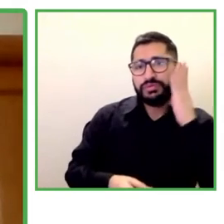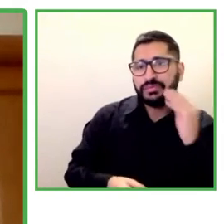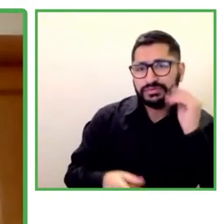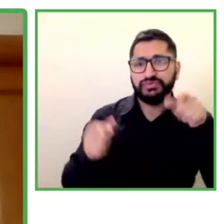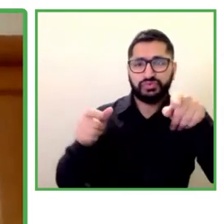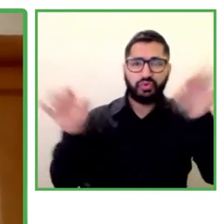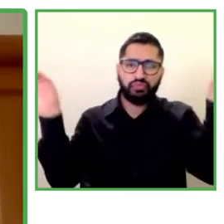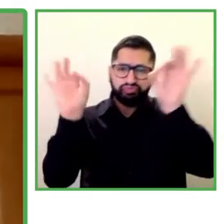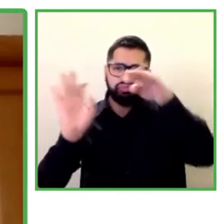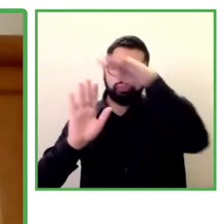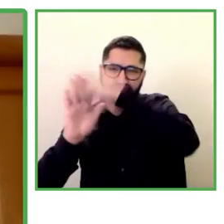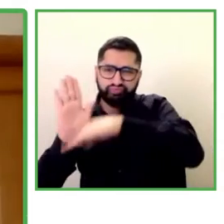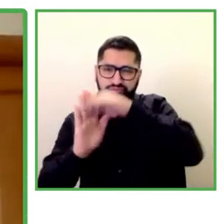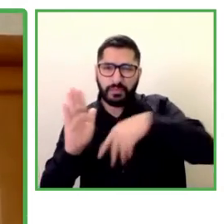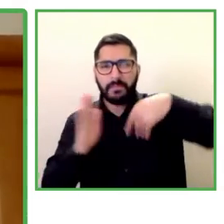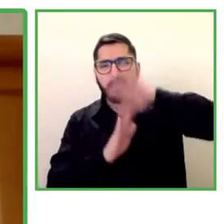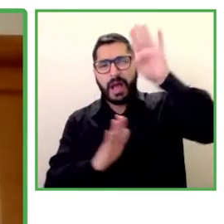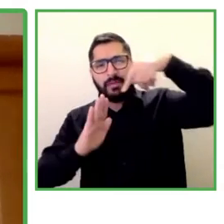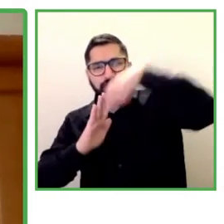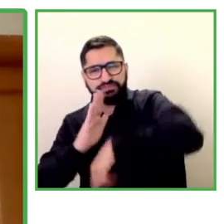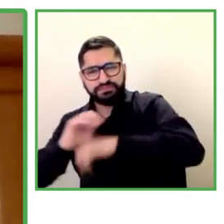going to give you all of the details